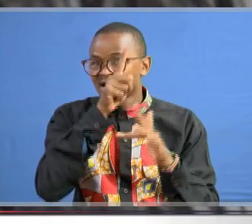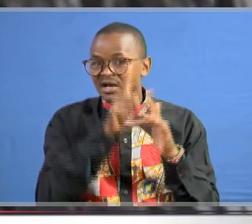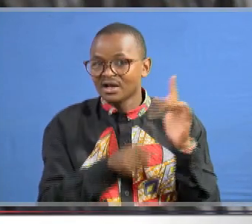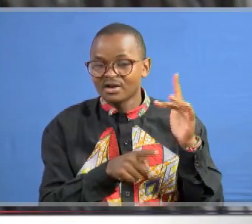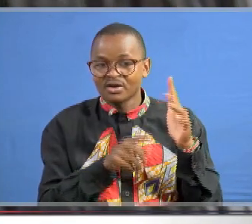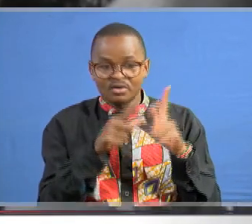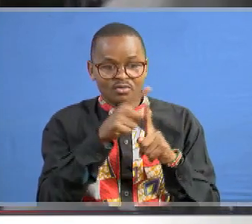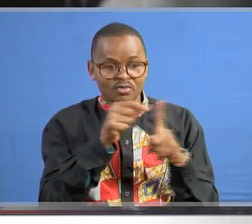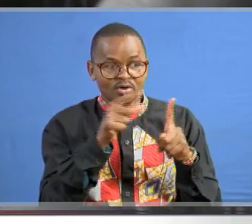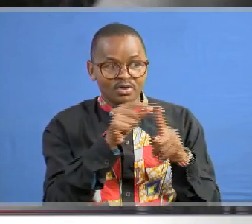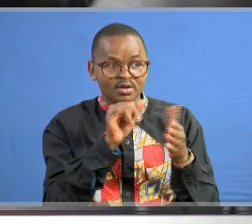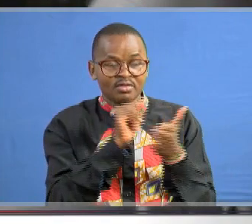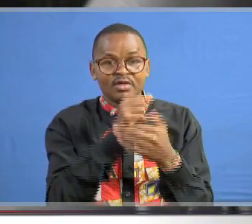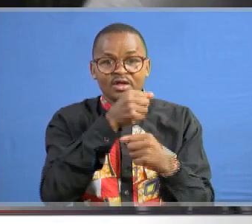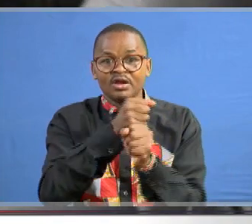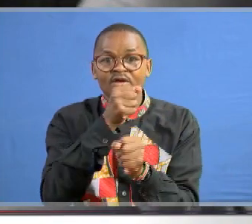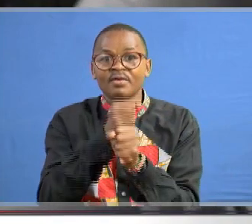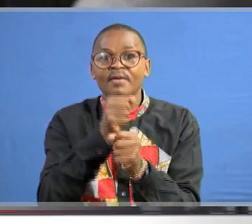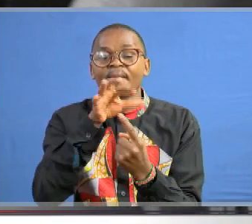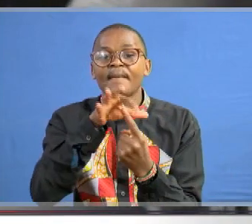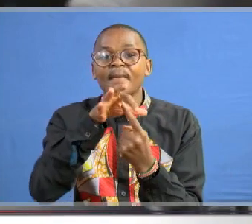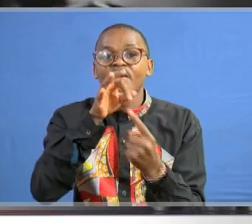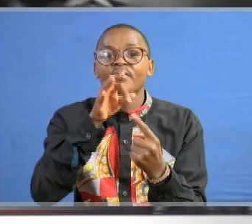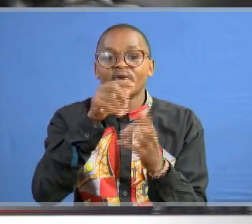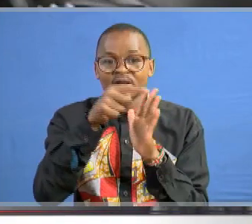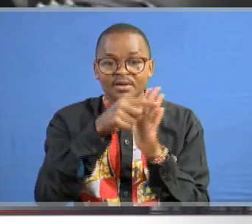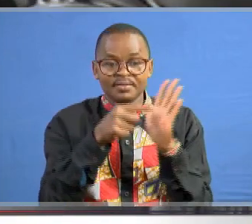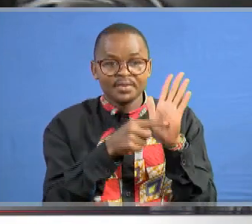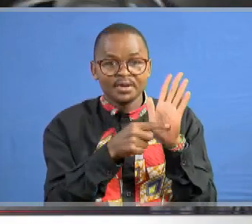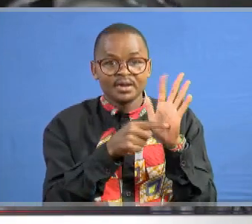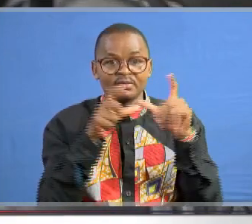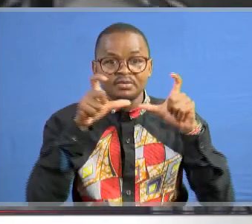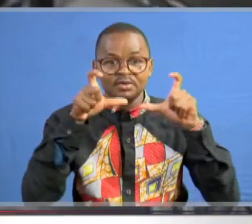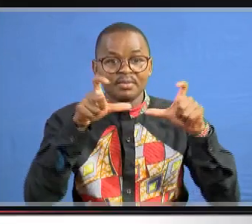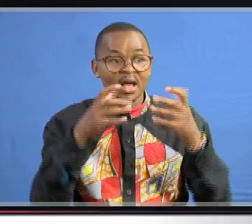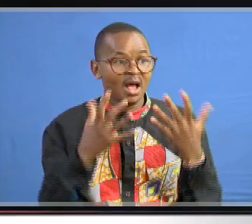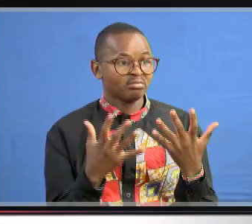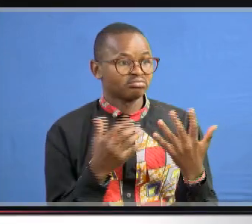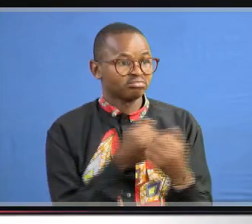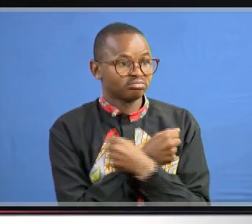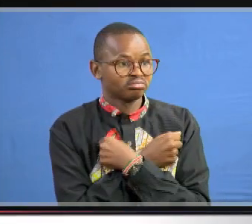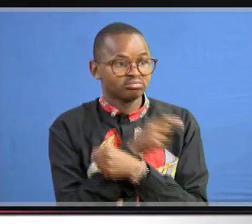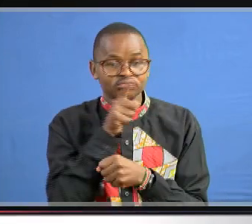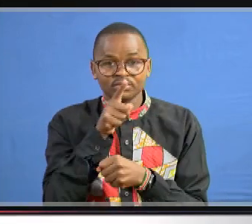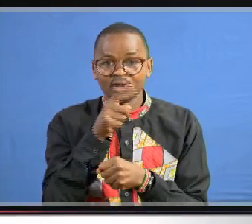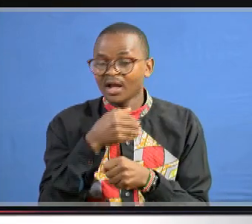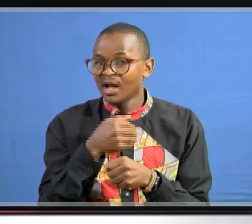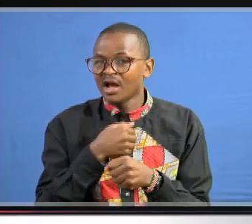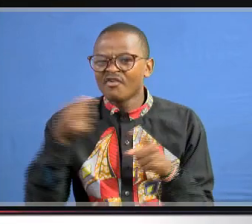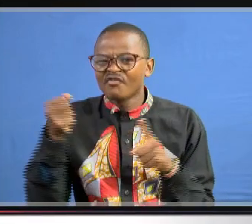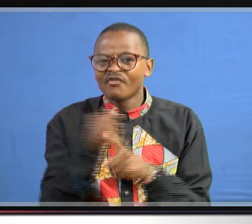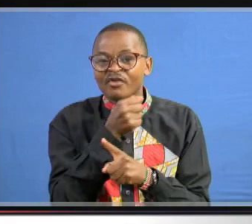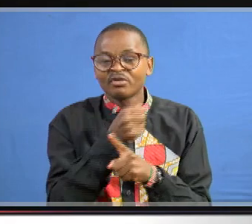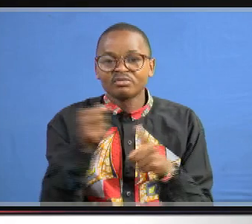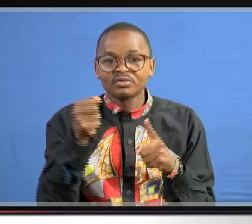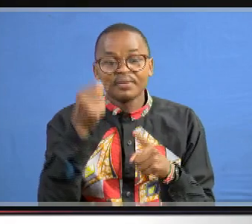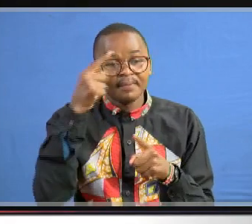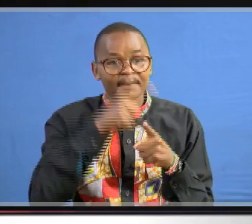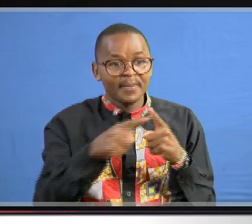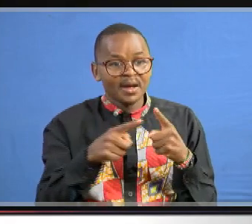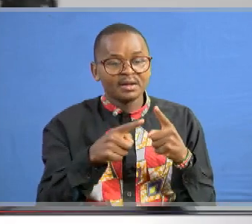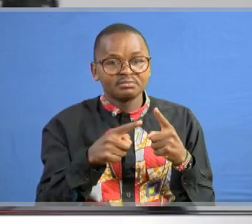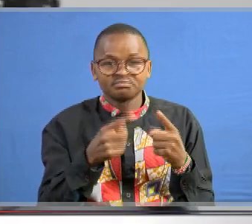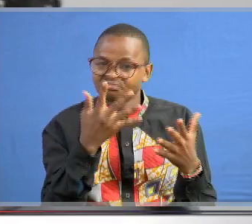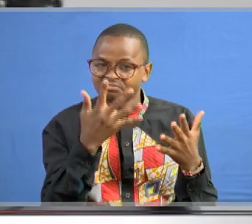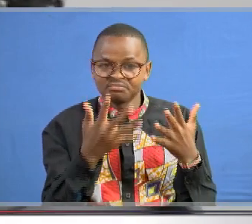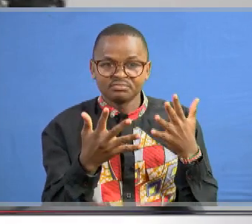find words that could form a perfect statement to express how much I love you. I have fought the battle, but it